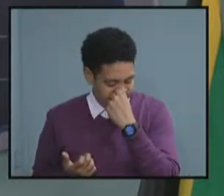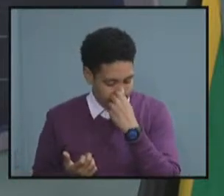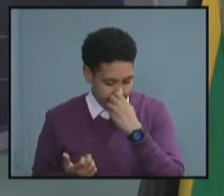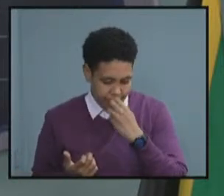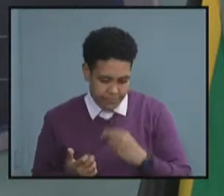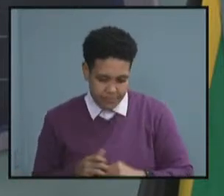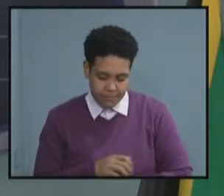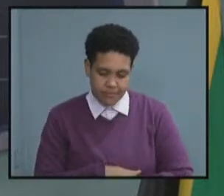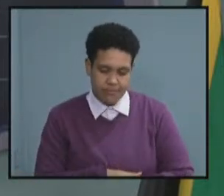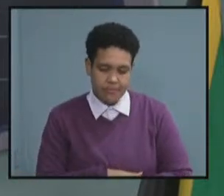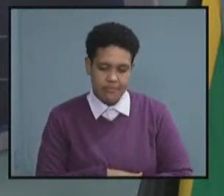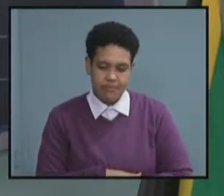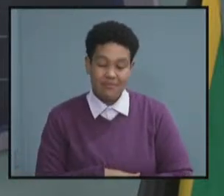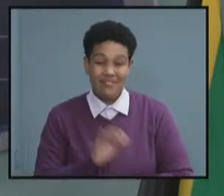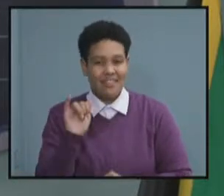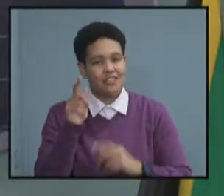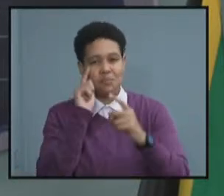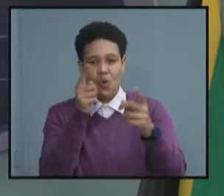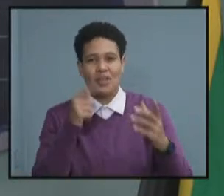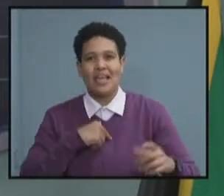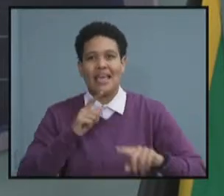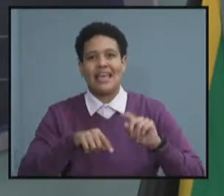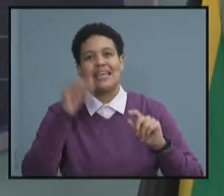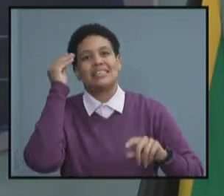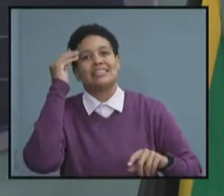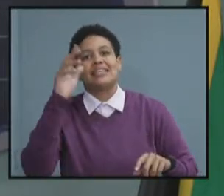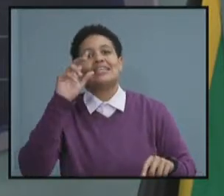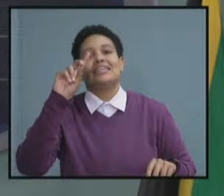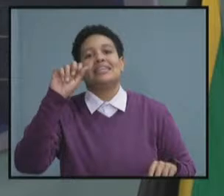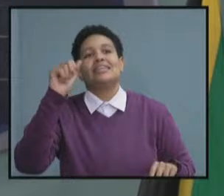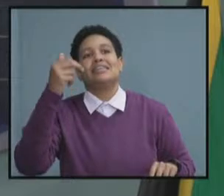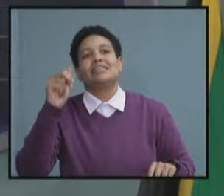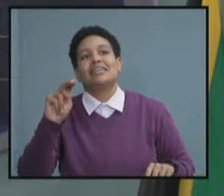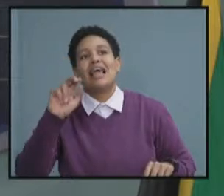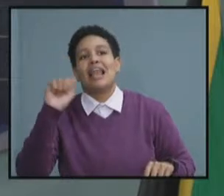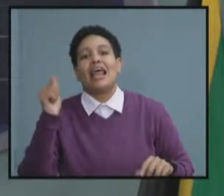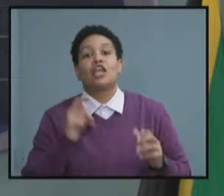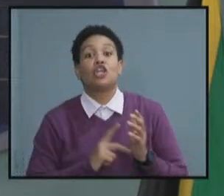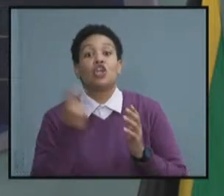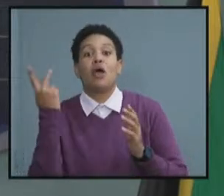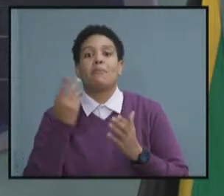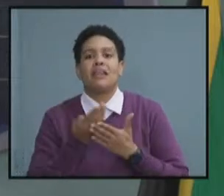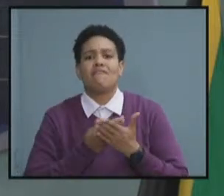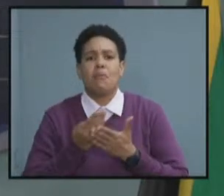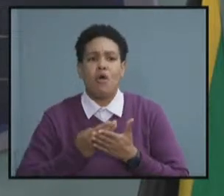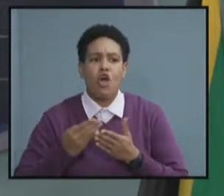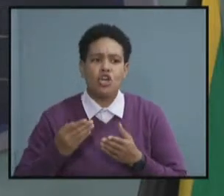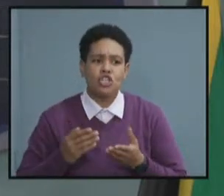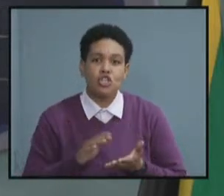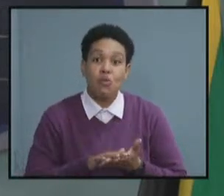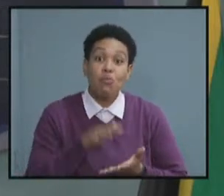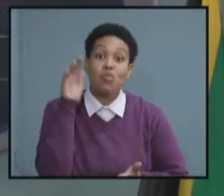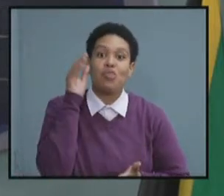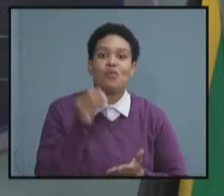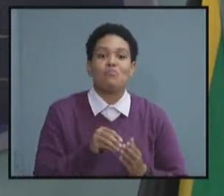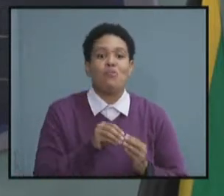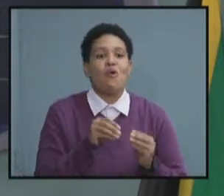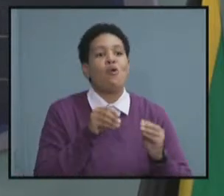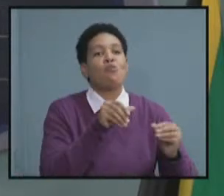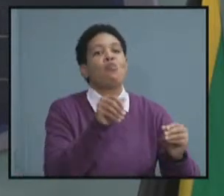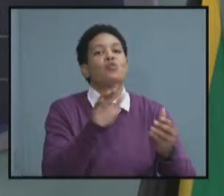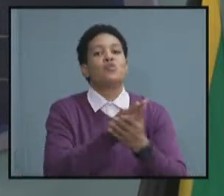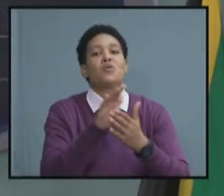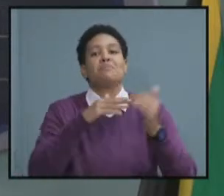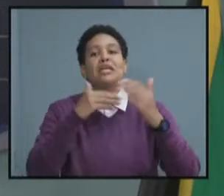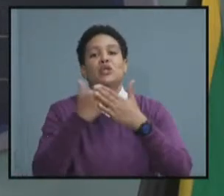That's what it comes down to. So I can't tell you, Dashan, that there will be any doubling of the budget to building new schools. But I can